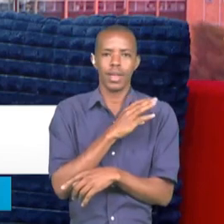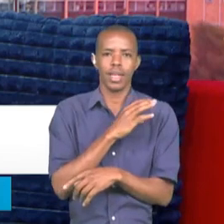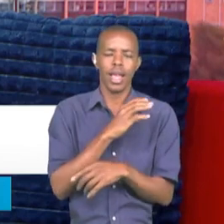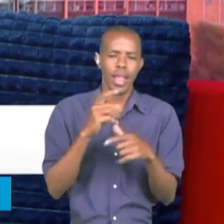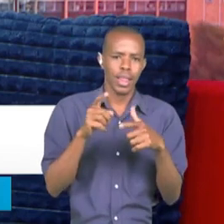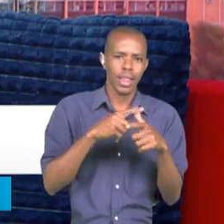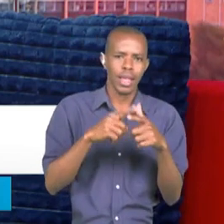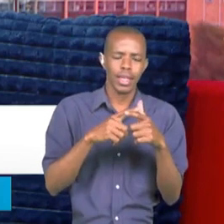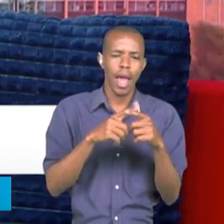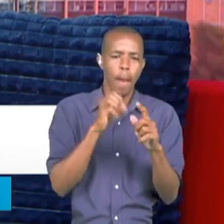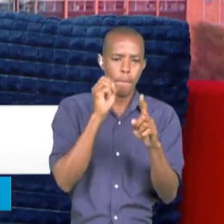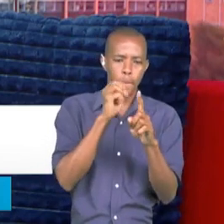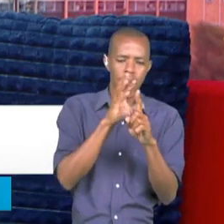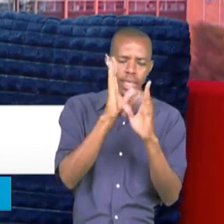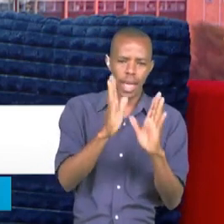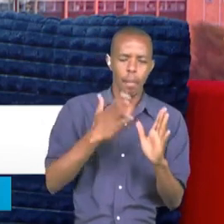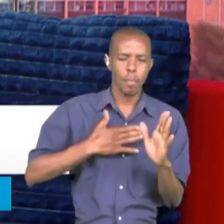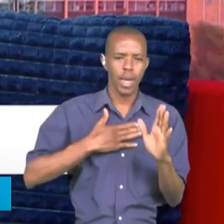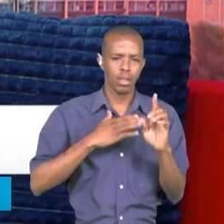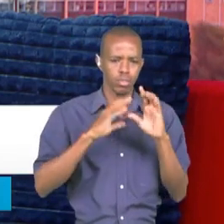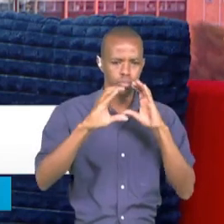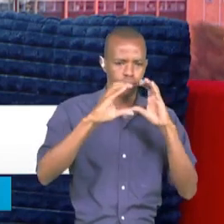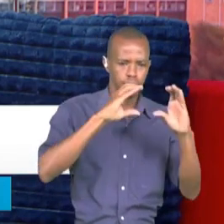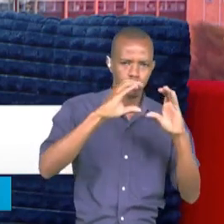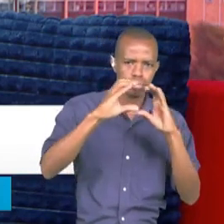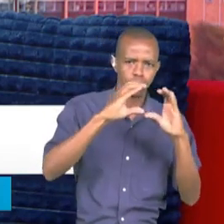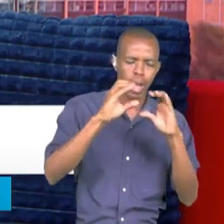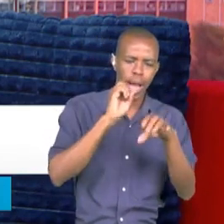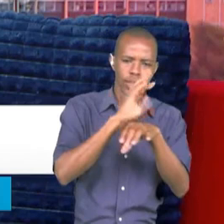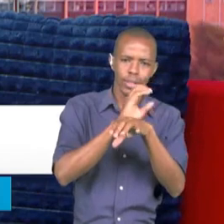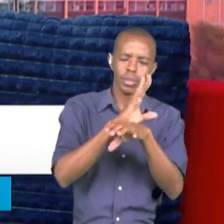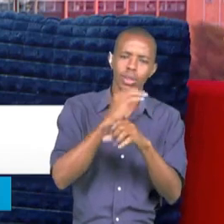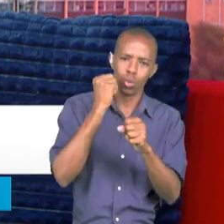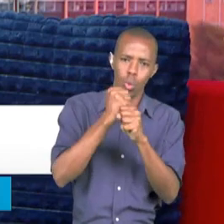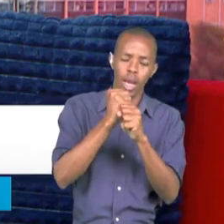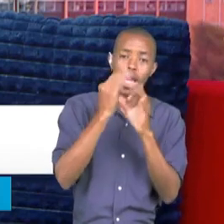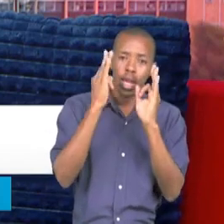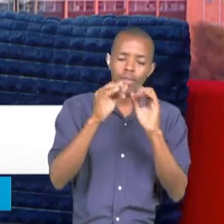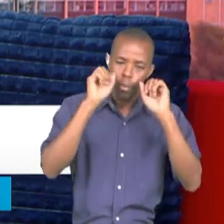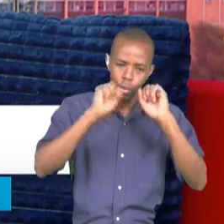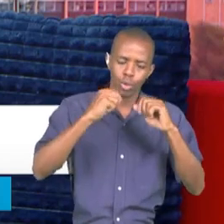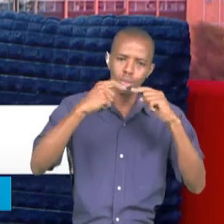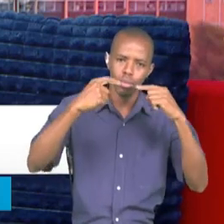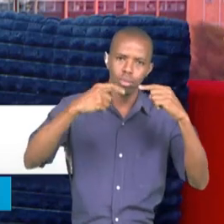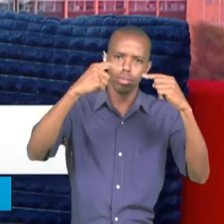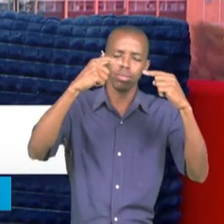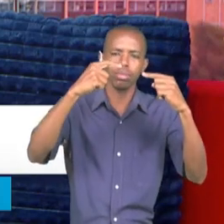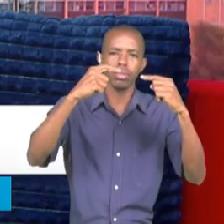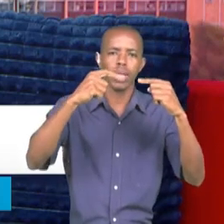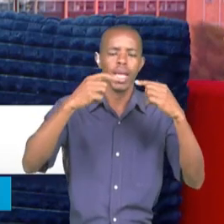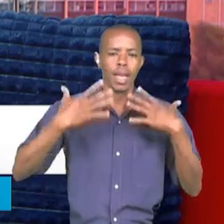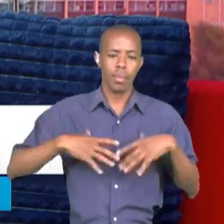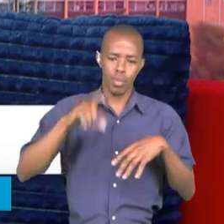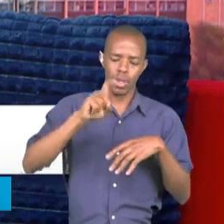talked to my mentor. She was like, you do this, Bana. If you think it's something that could work and people want it, try. So pole